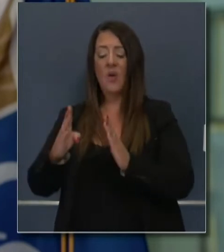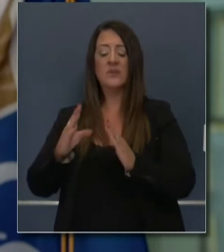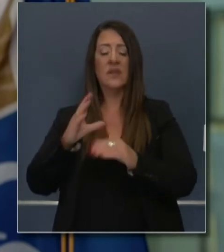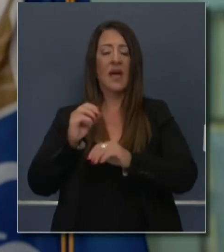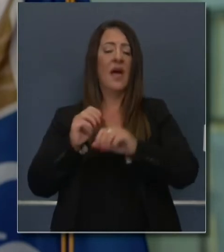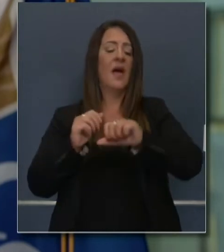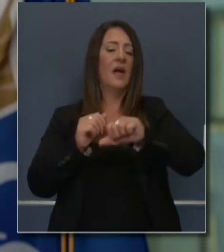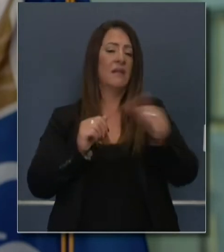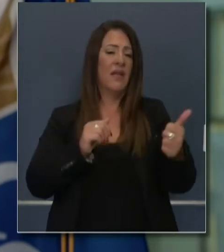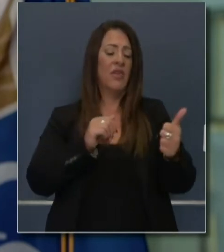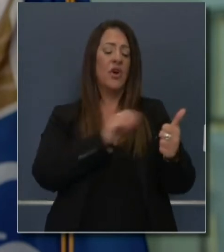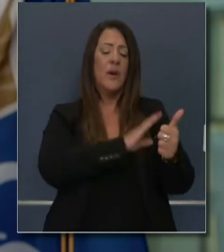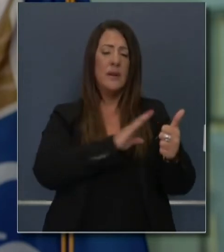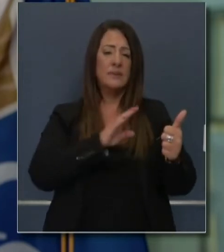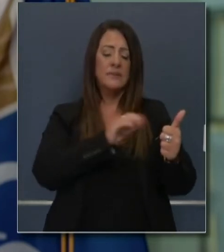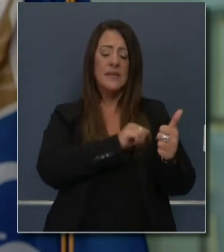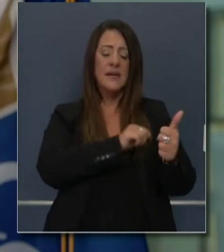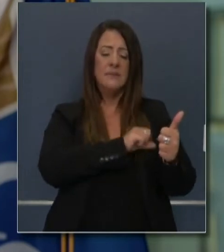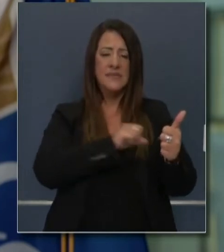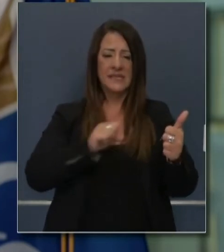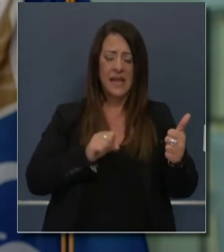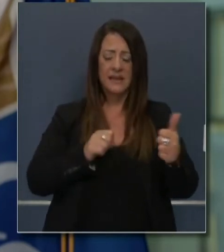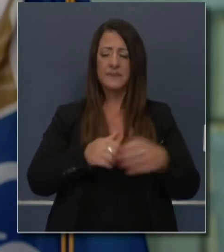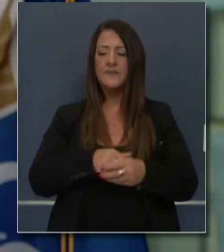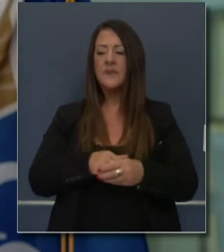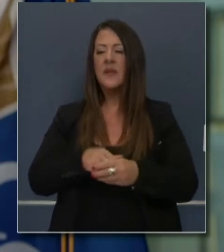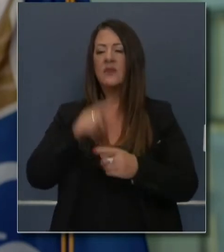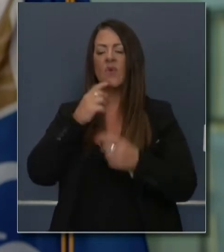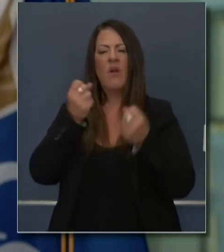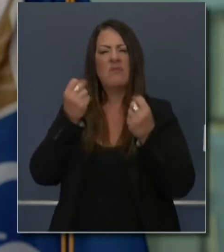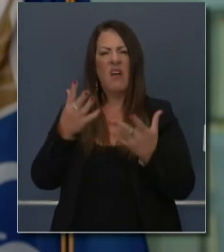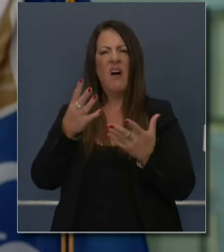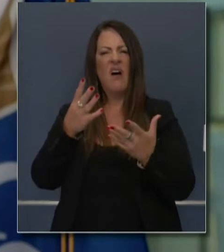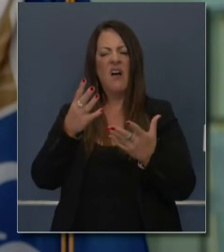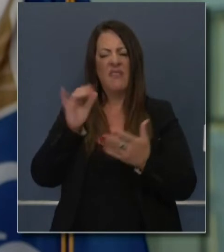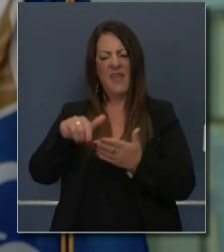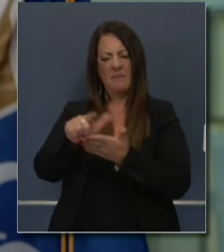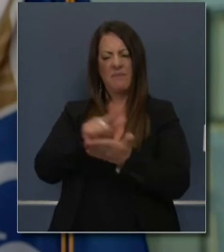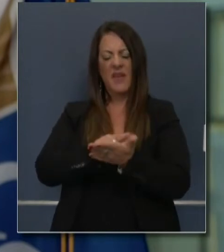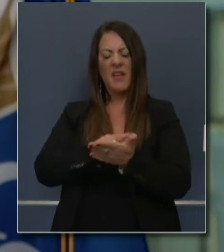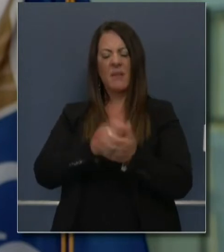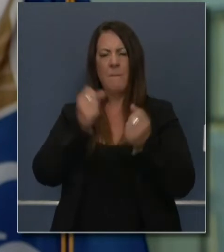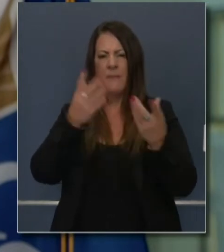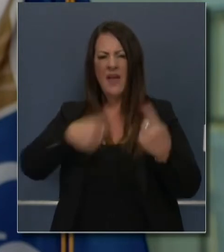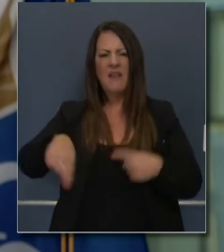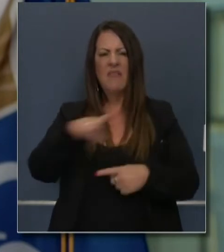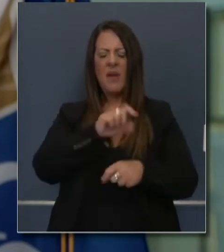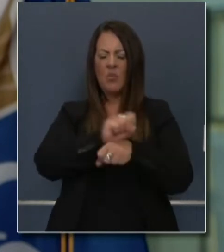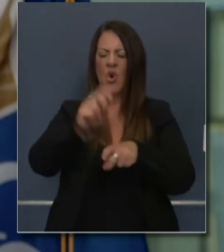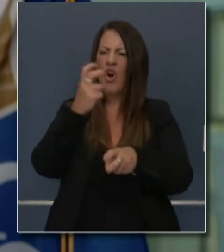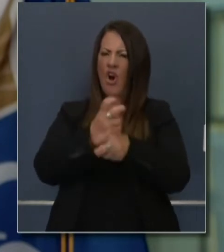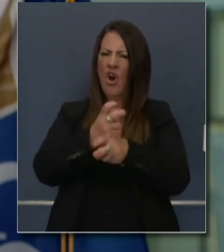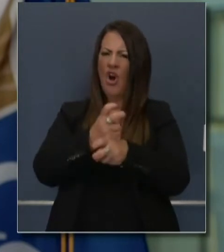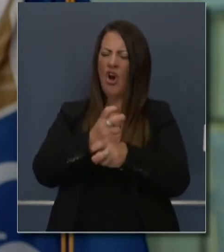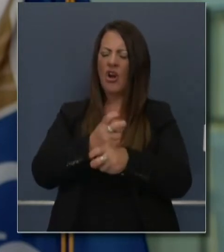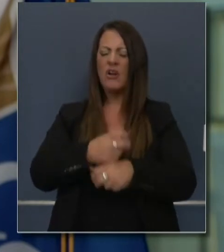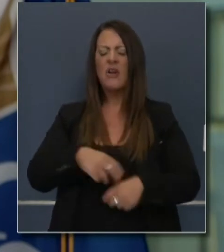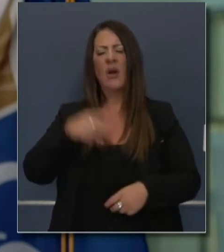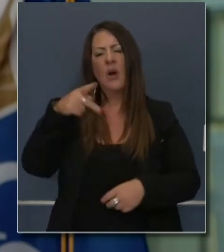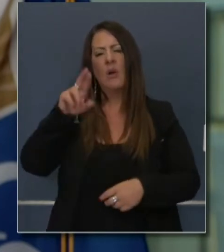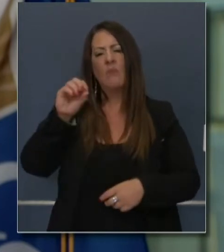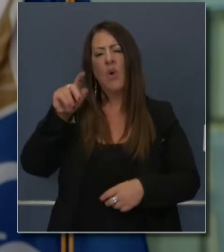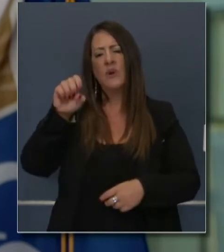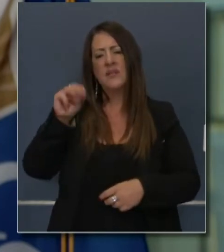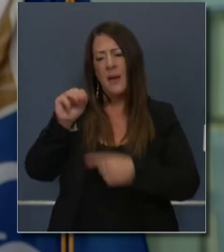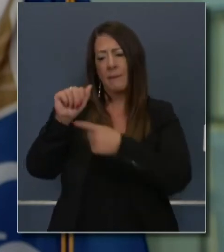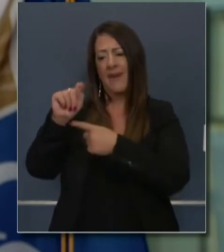example of a bill that a lot of people worked hard on. No one worked harder than the pro tem. Our offices were hand